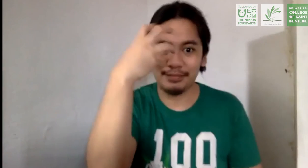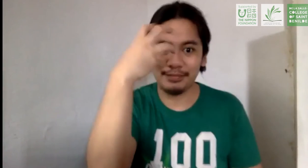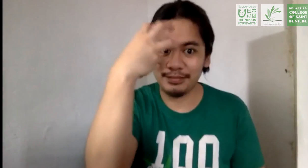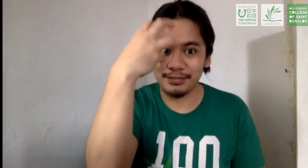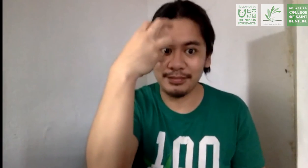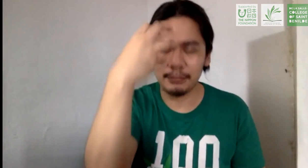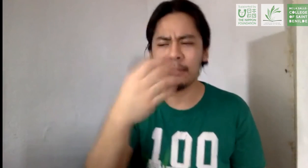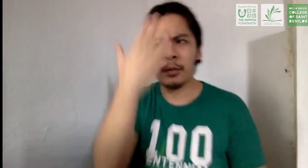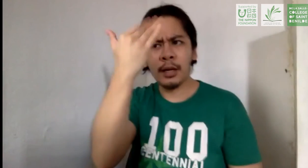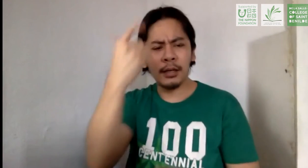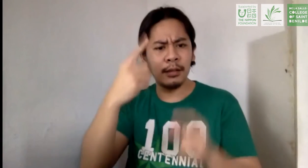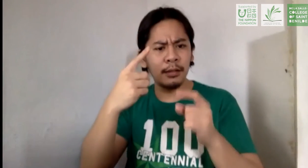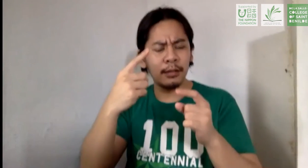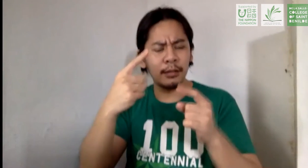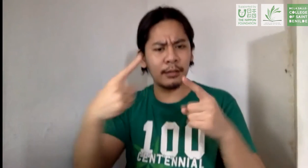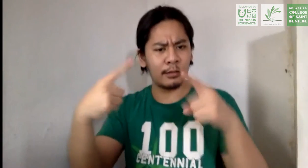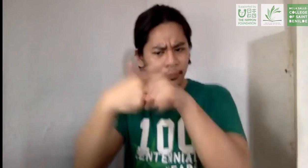This is Shock.